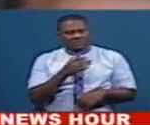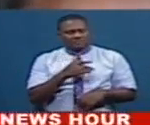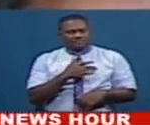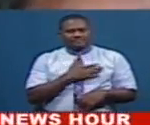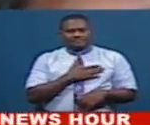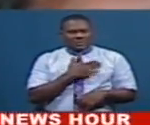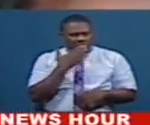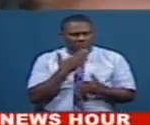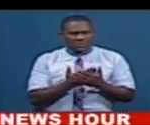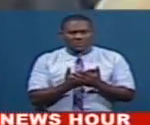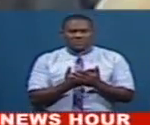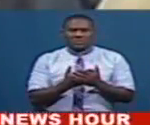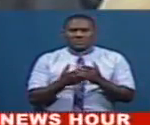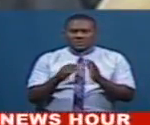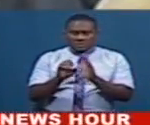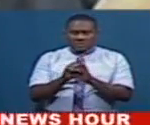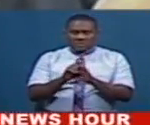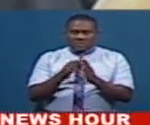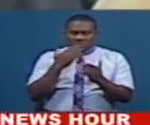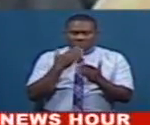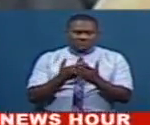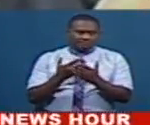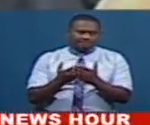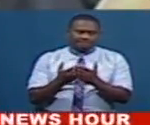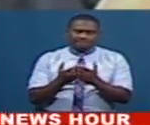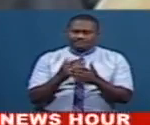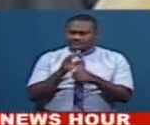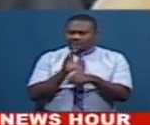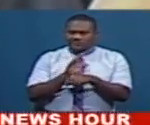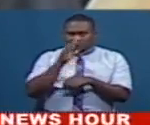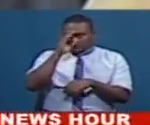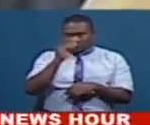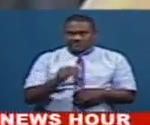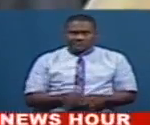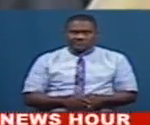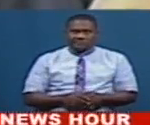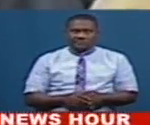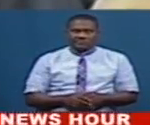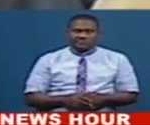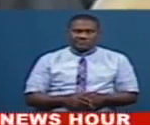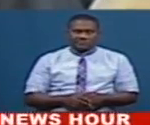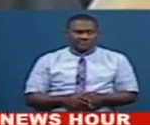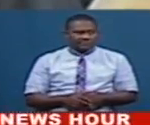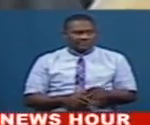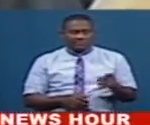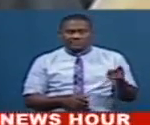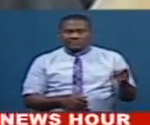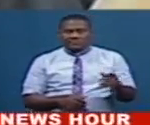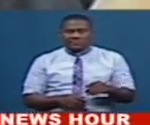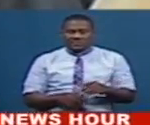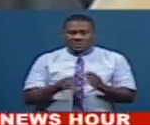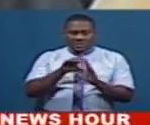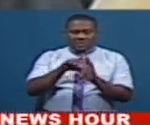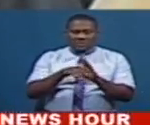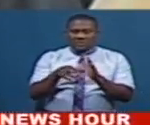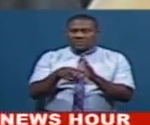Menkah as a model of entrepreneurial spirit Ghana needs for her development. He was also a member of the Constitutional